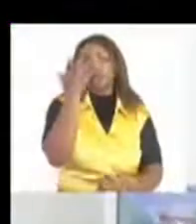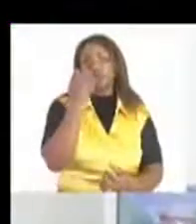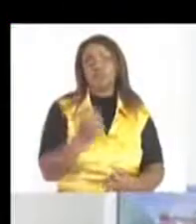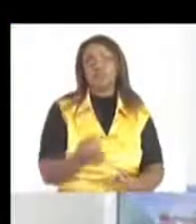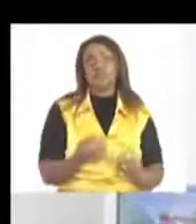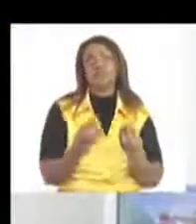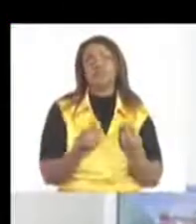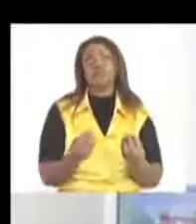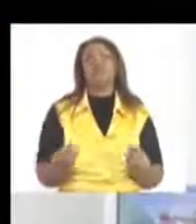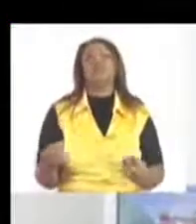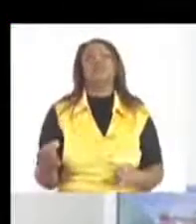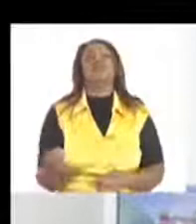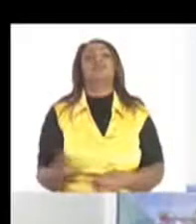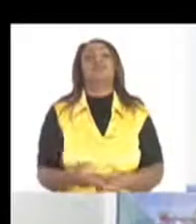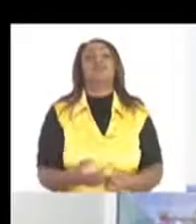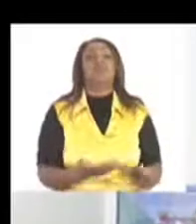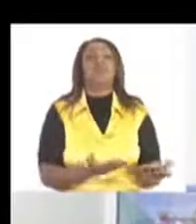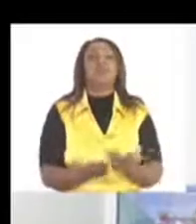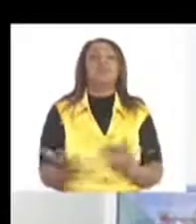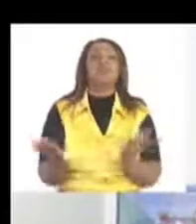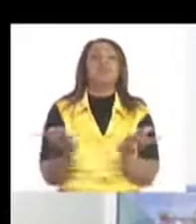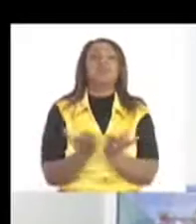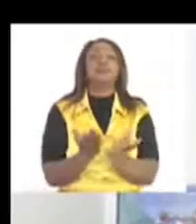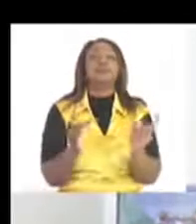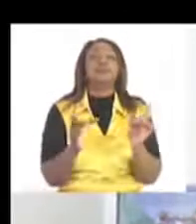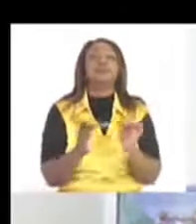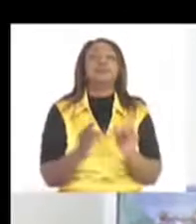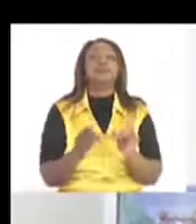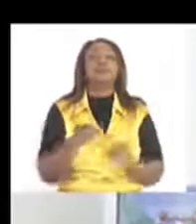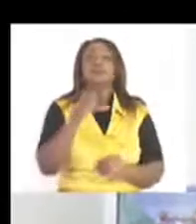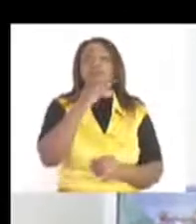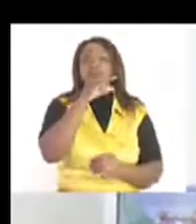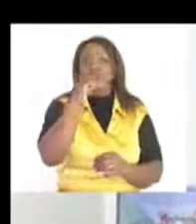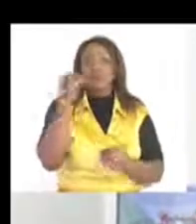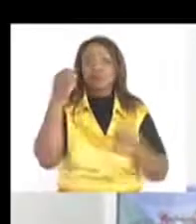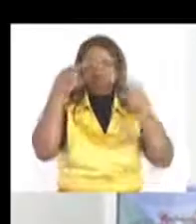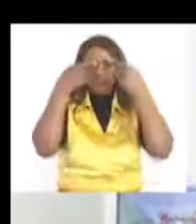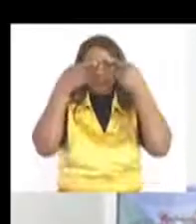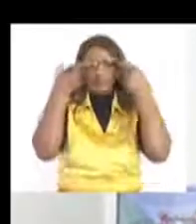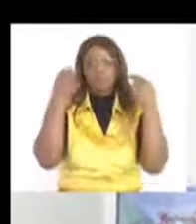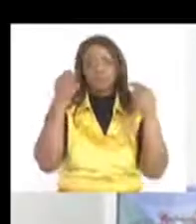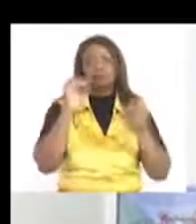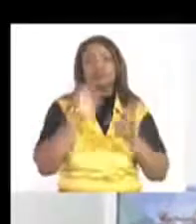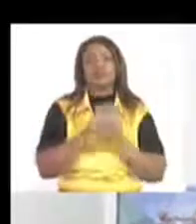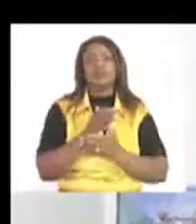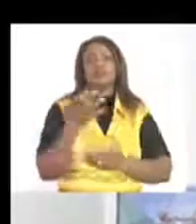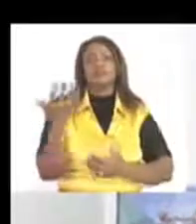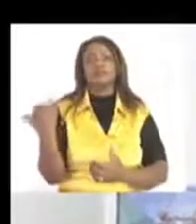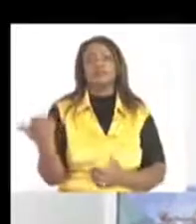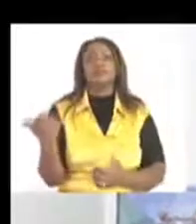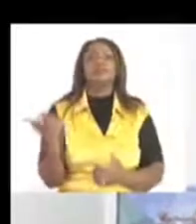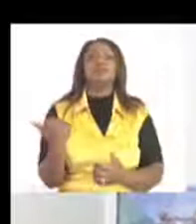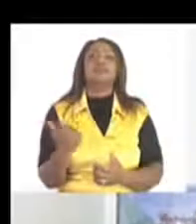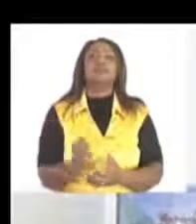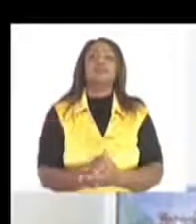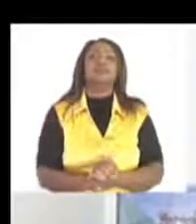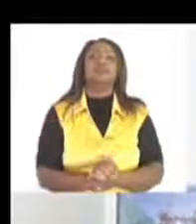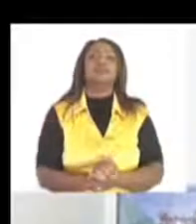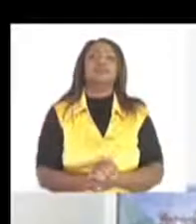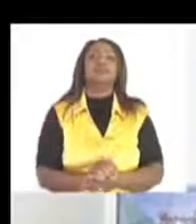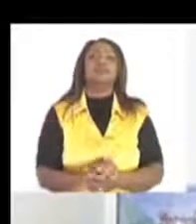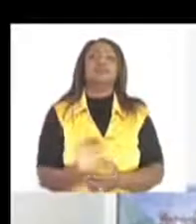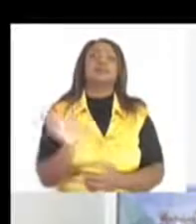grade 6ers, welcome to my Zone Online School. I am Ms. Beulah Aces and my friend here,